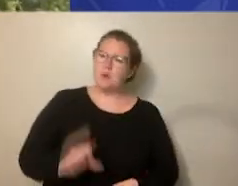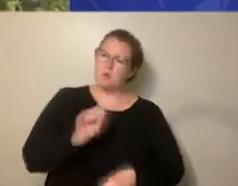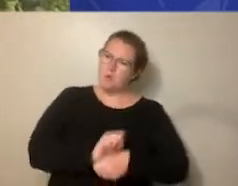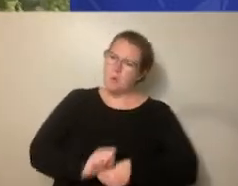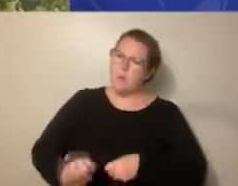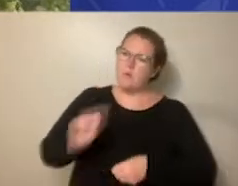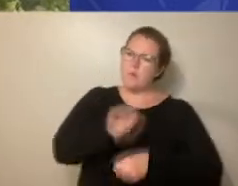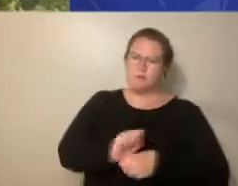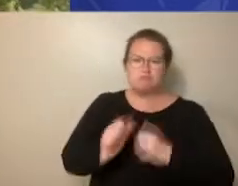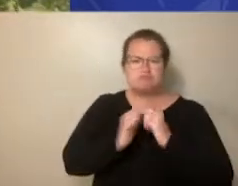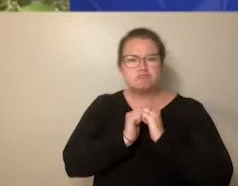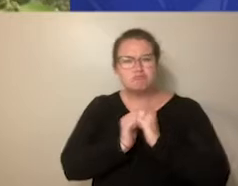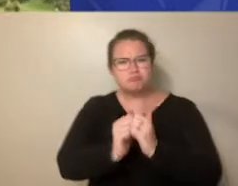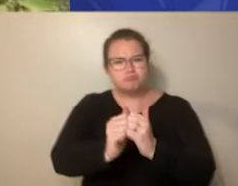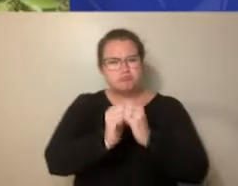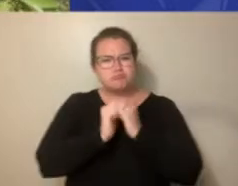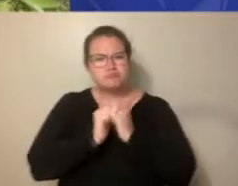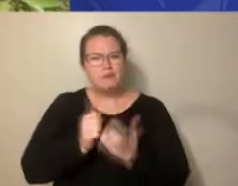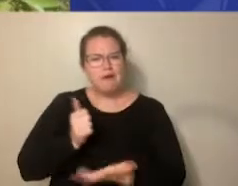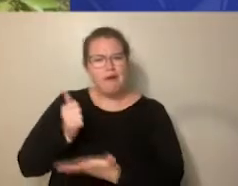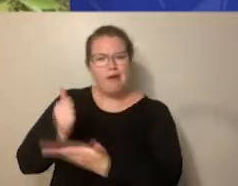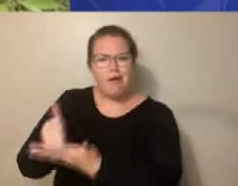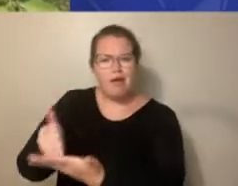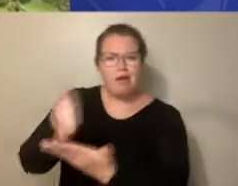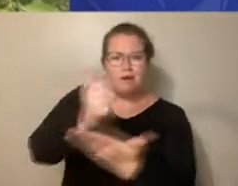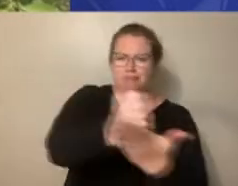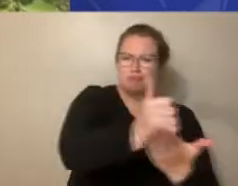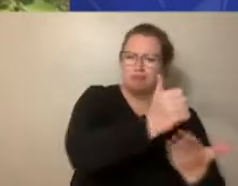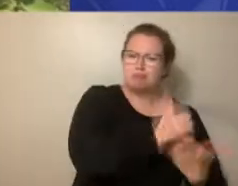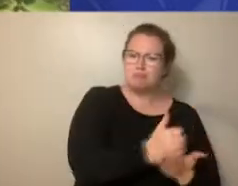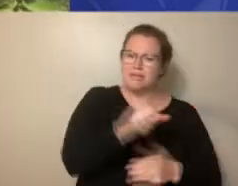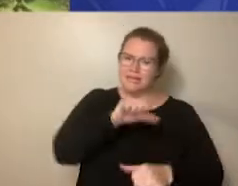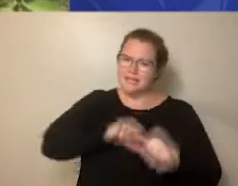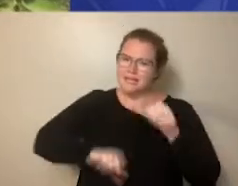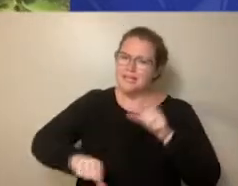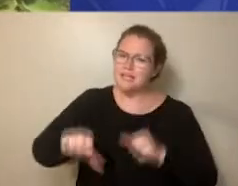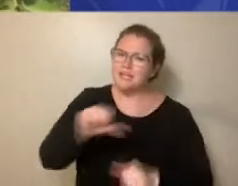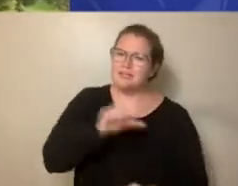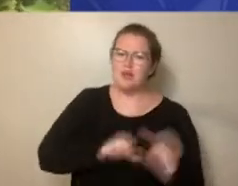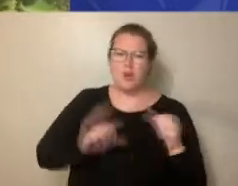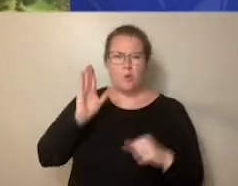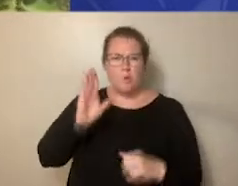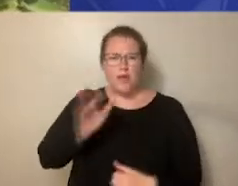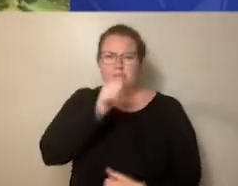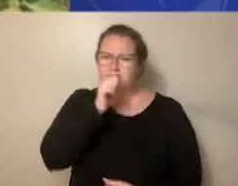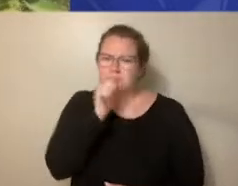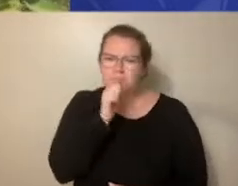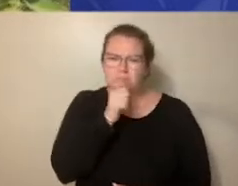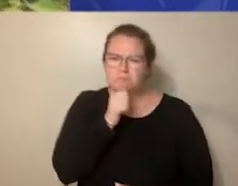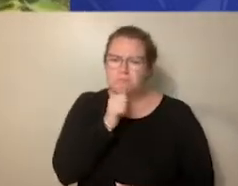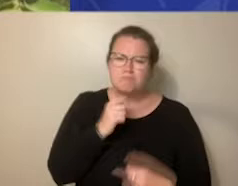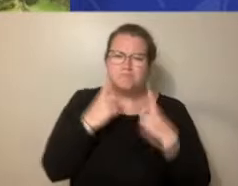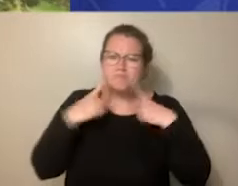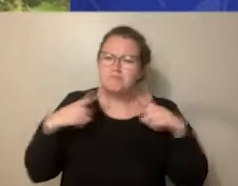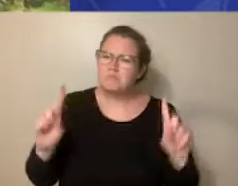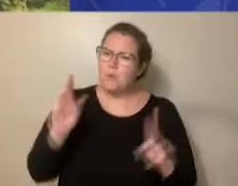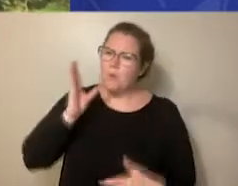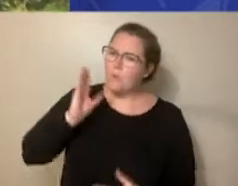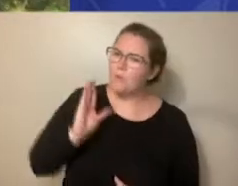Working together, we'll help one another. We'll make it through the storm.